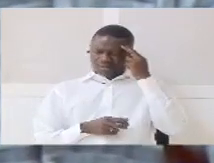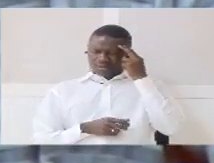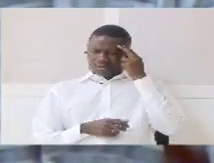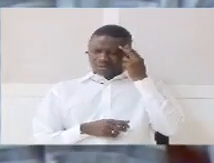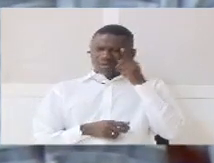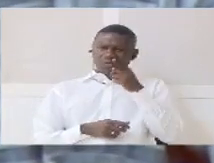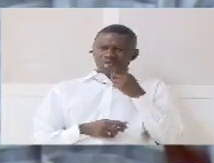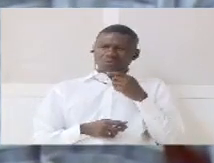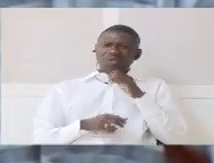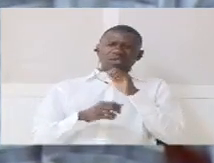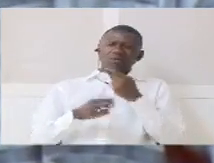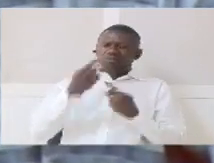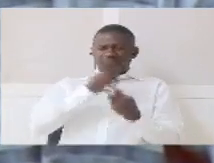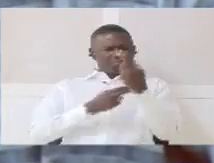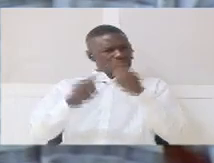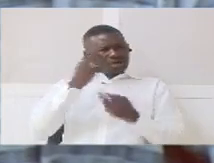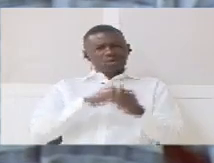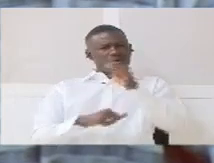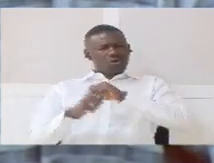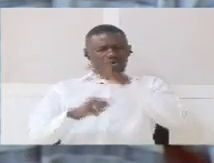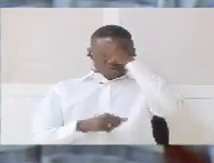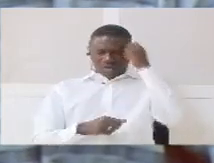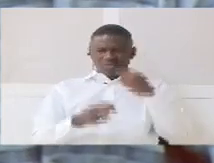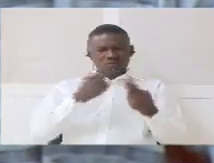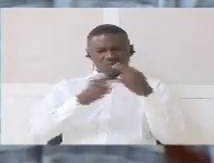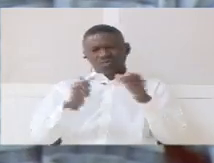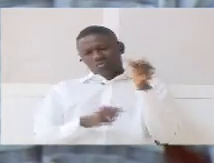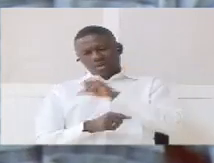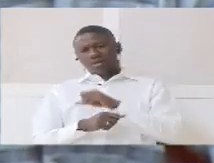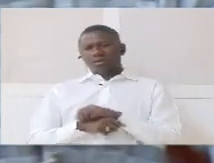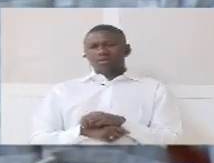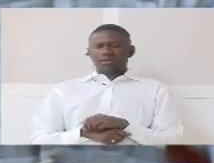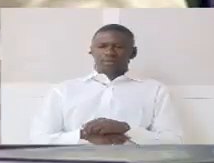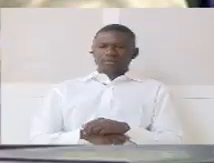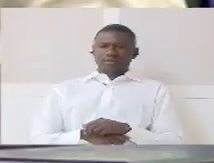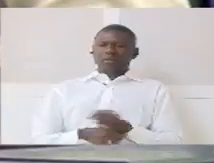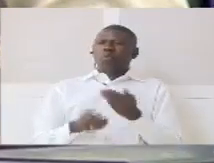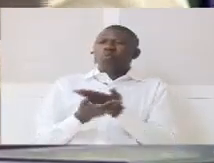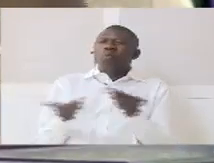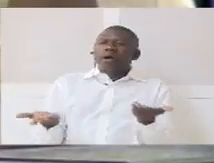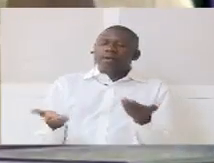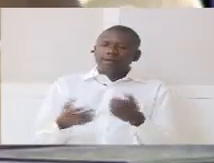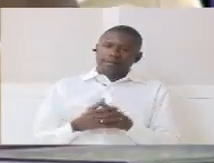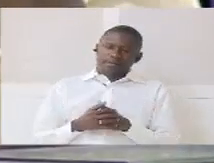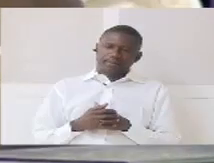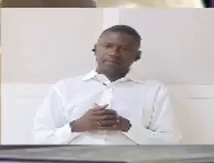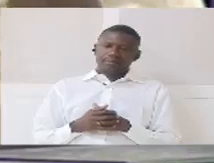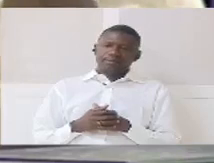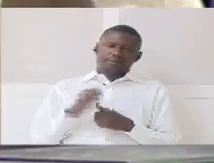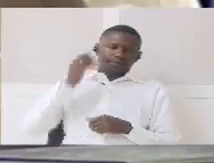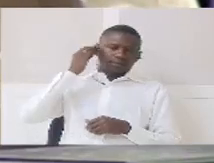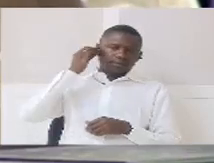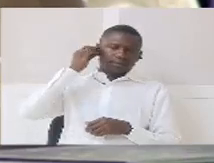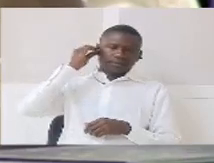service. Ringaja Koyekana Muruna Woduku Kilimukang, what in what? Why? Munana. Yalo